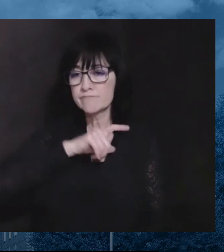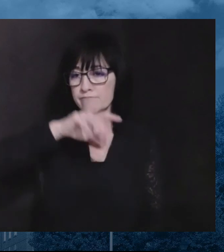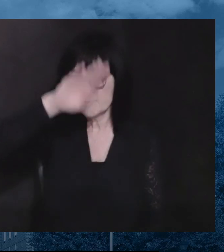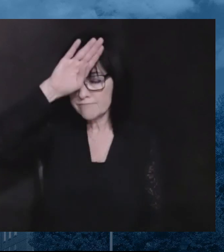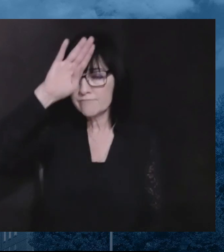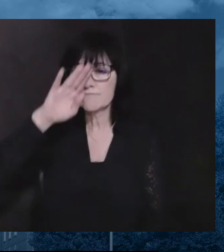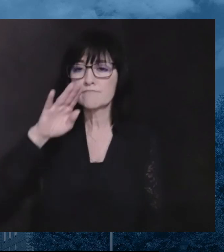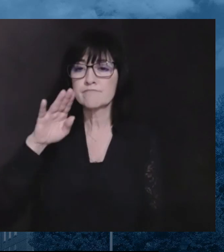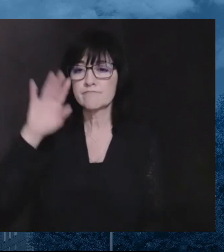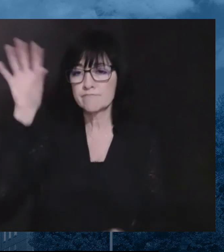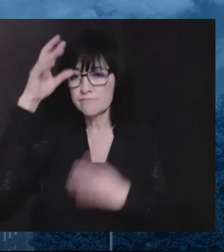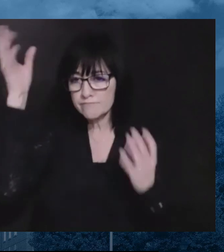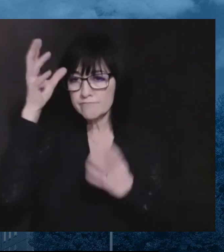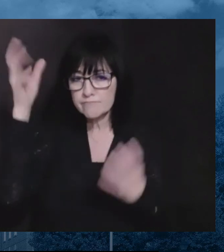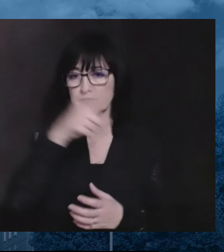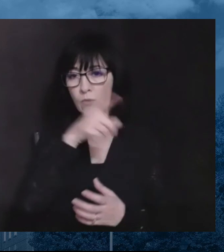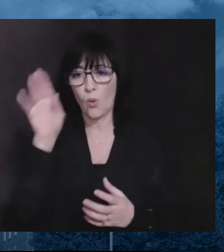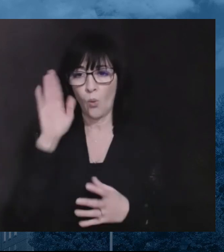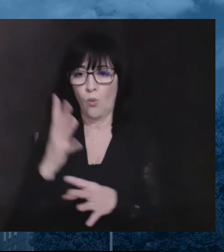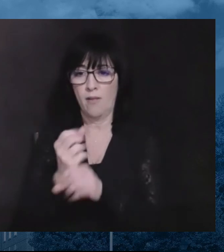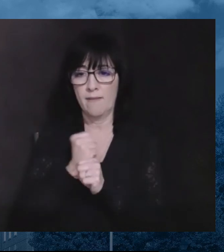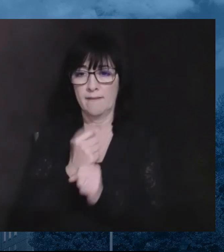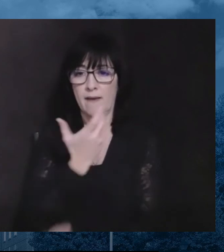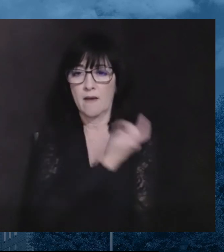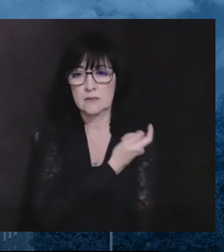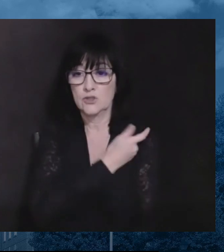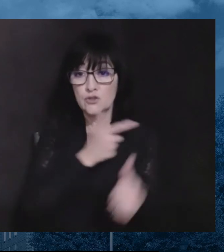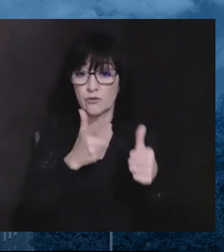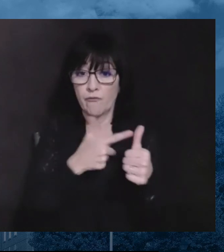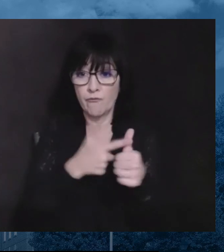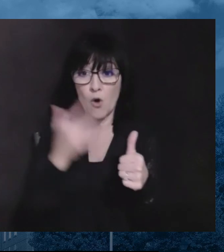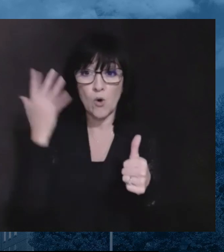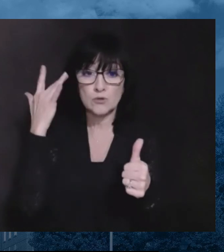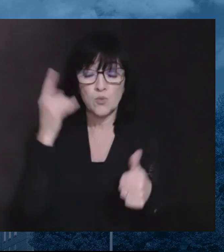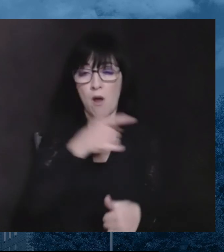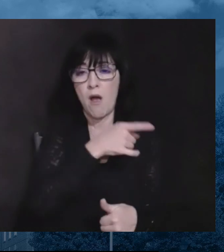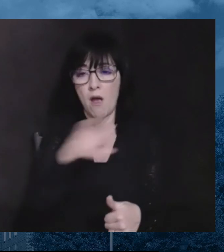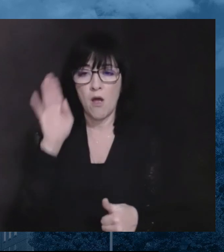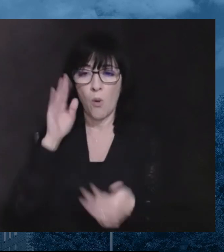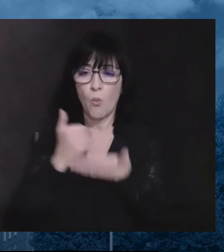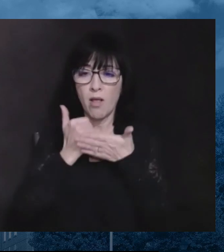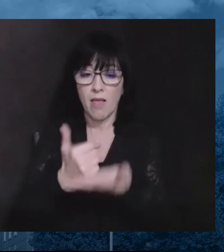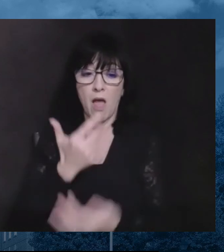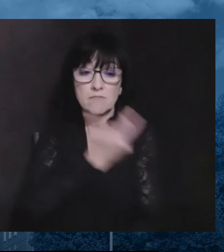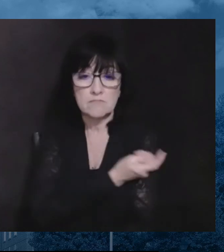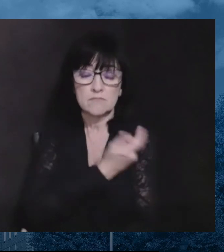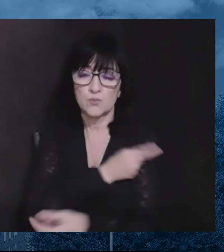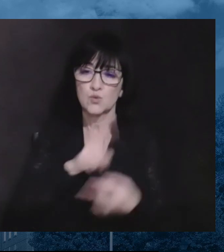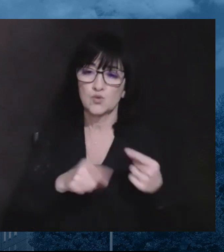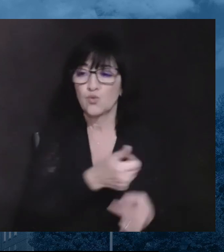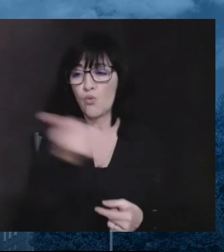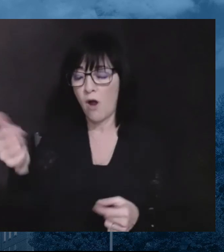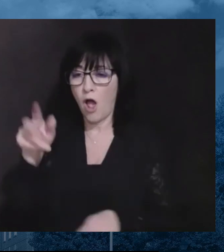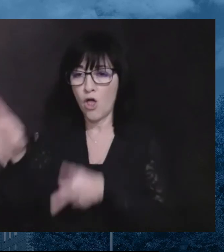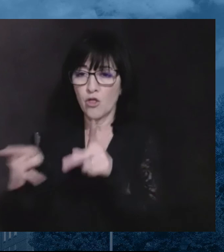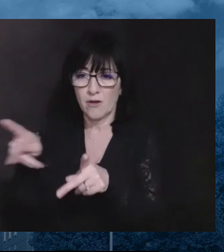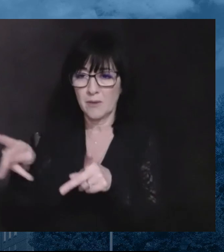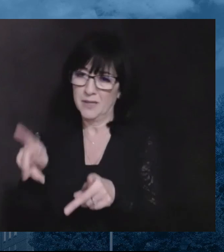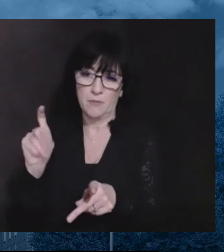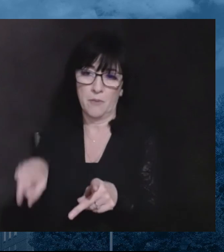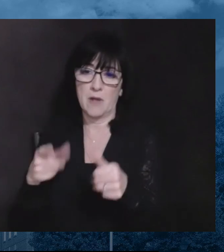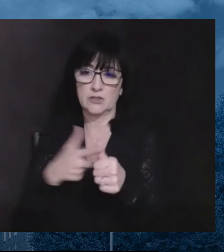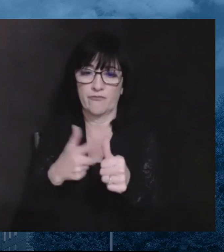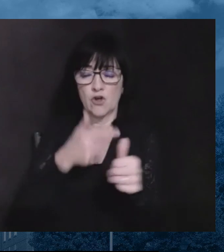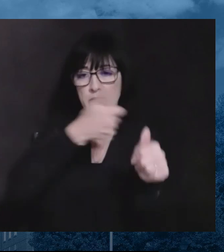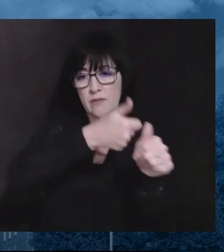leaving vaccine on the shelf. If we have a better idea of that throughput capacity, and it varies,